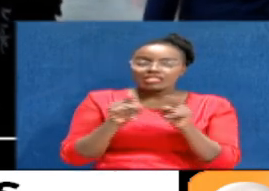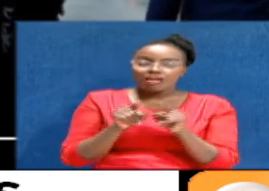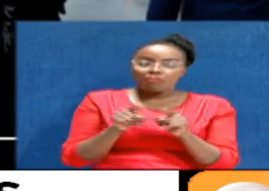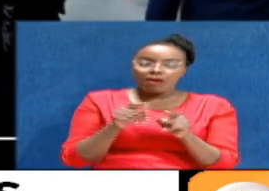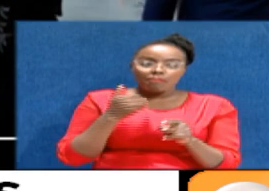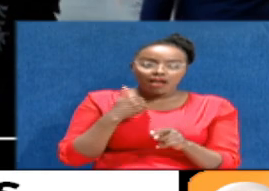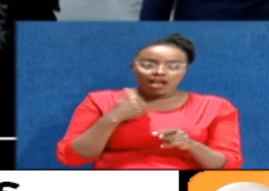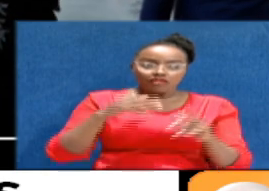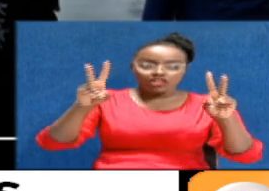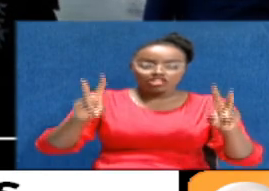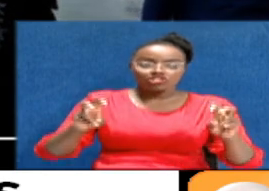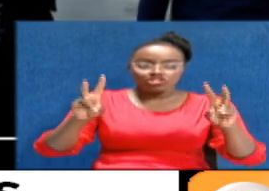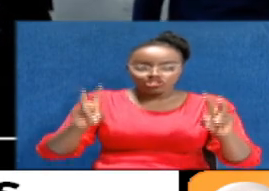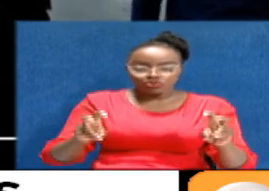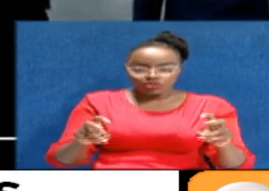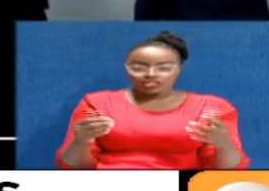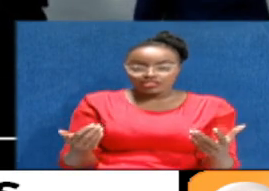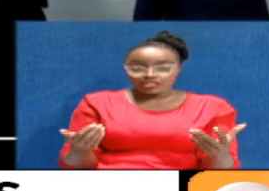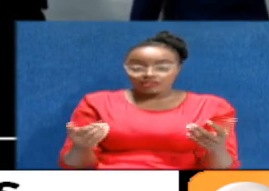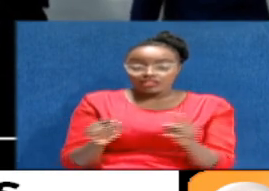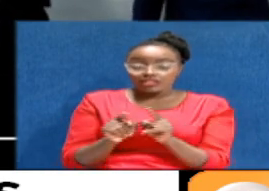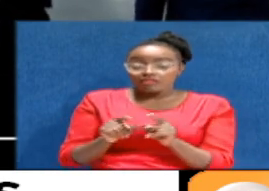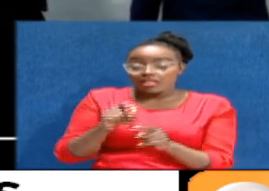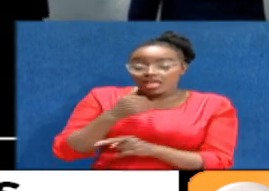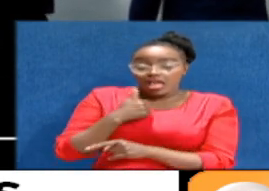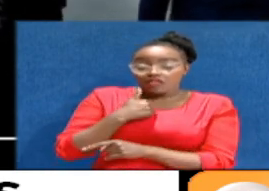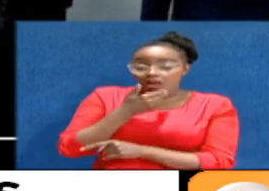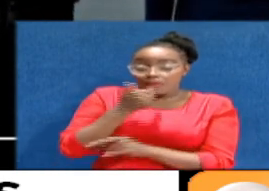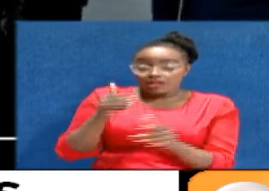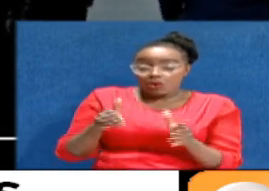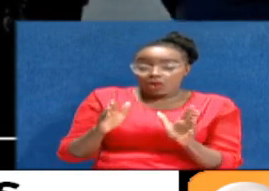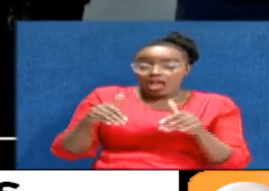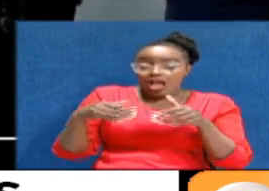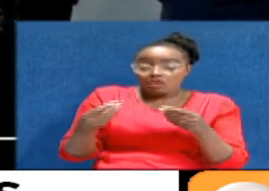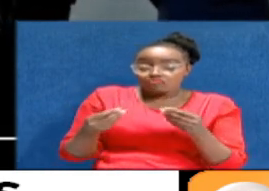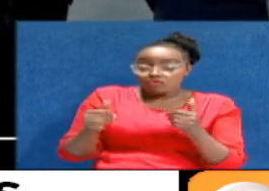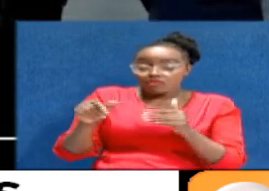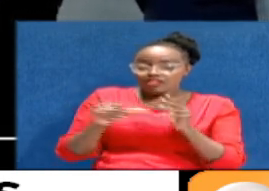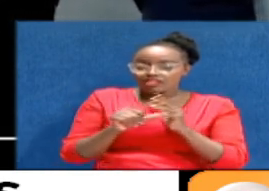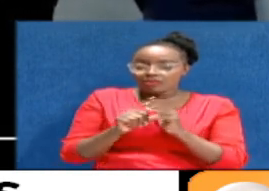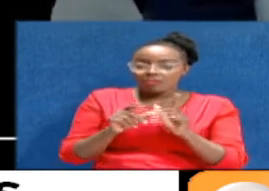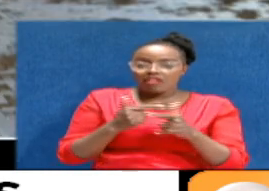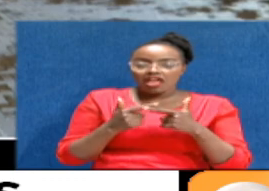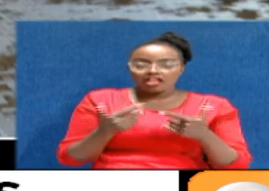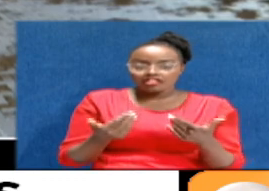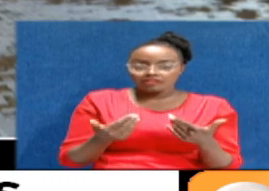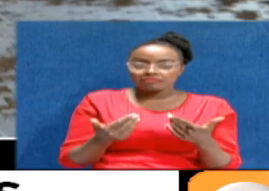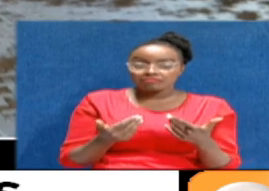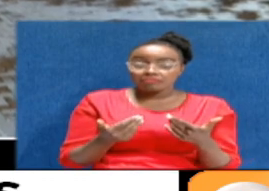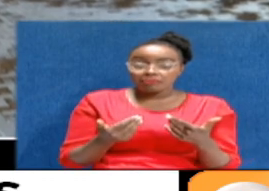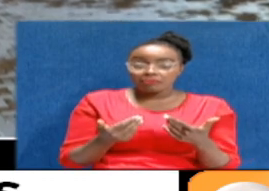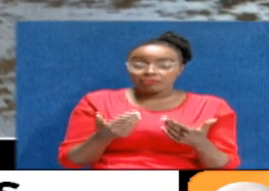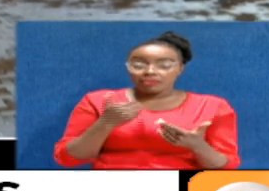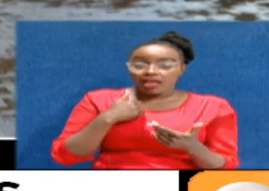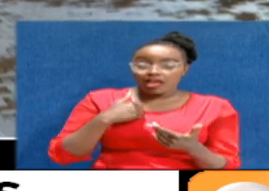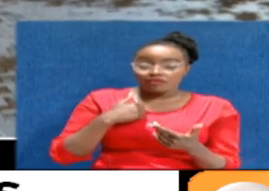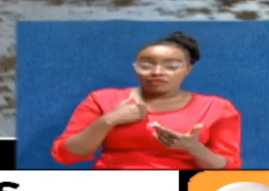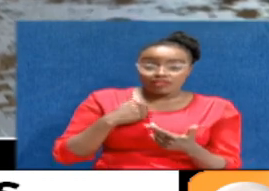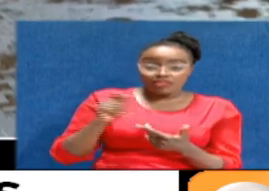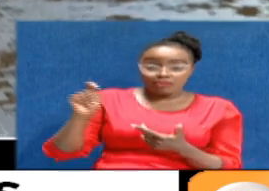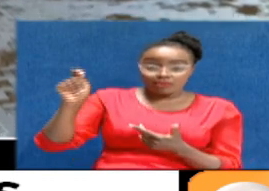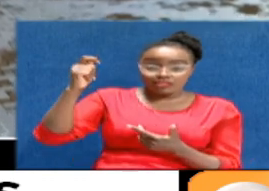when there will be issues, that there ought to be better ways of dealing with the problems. I heard the